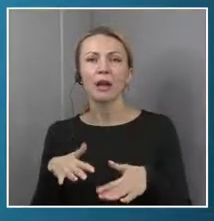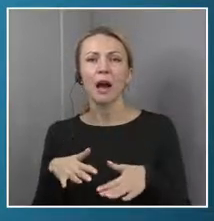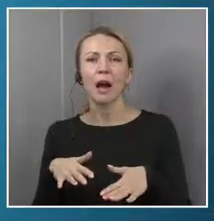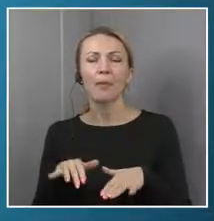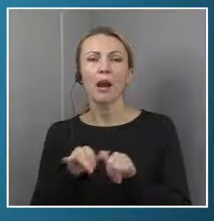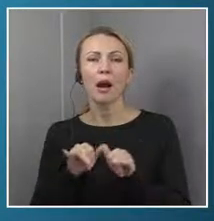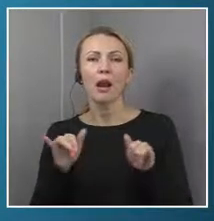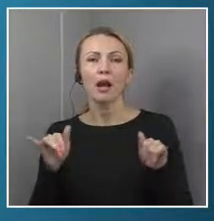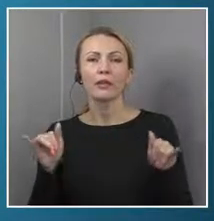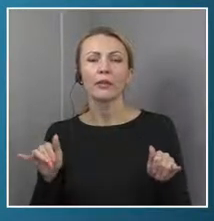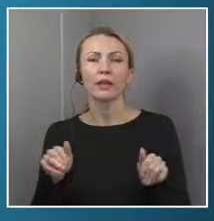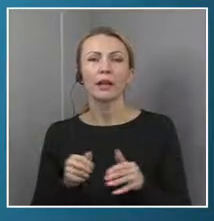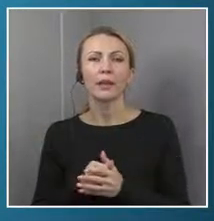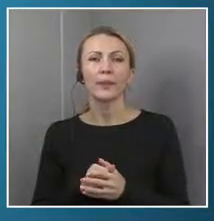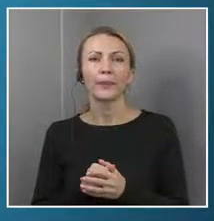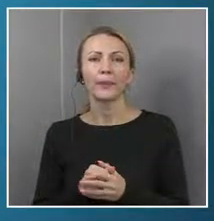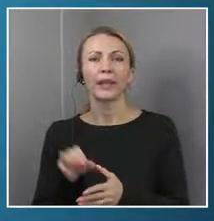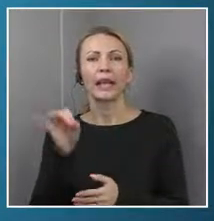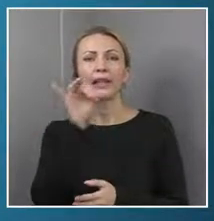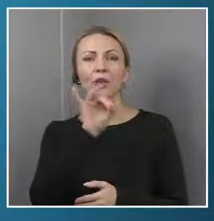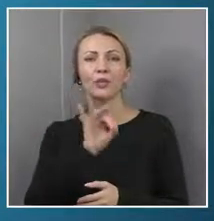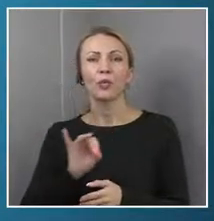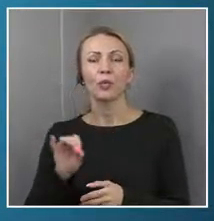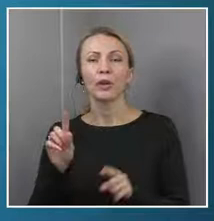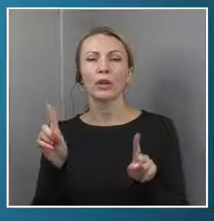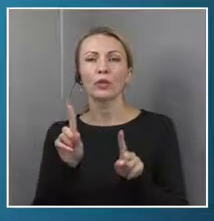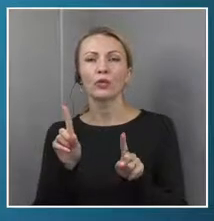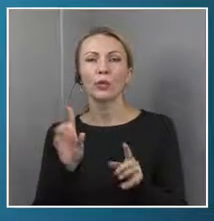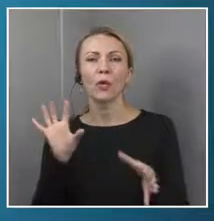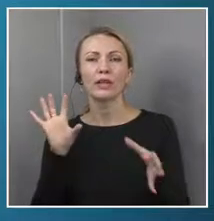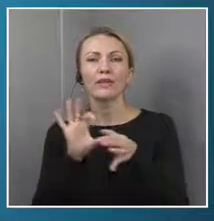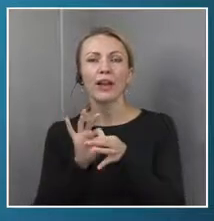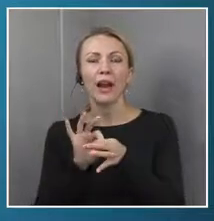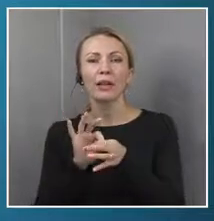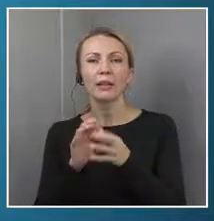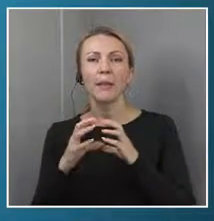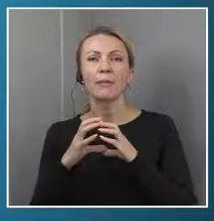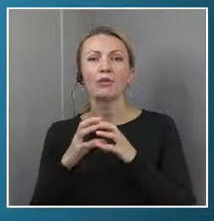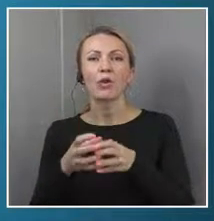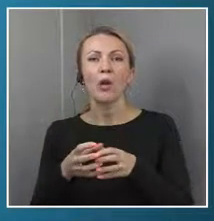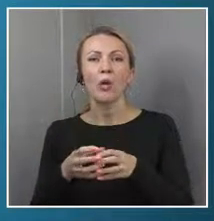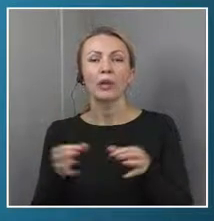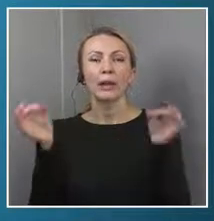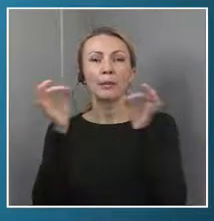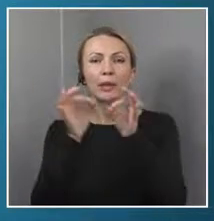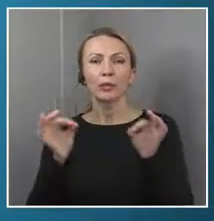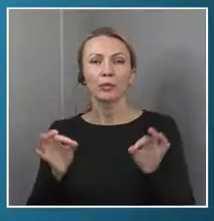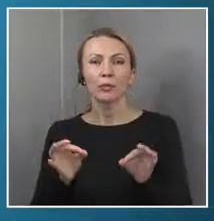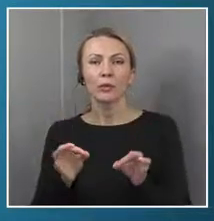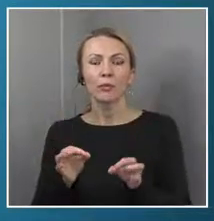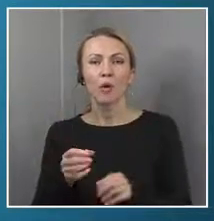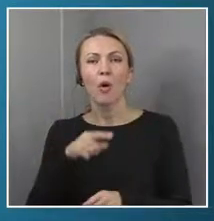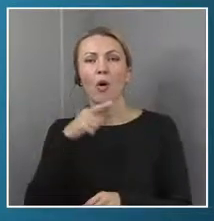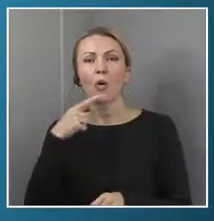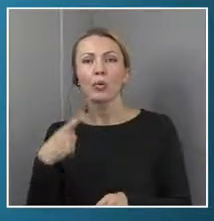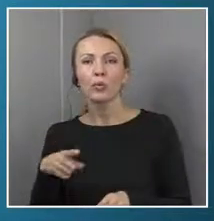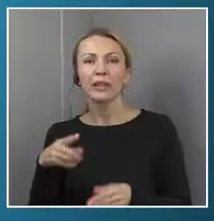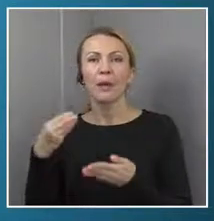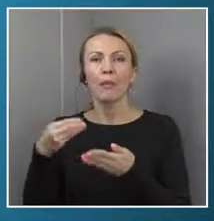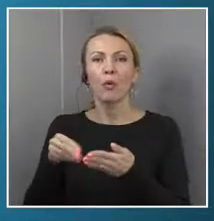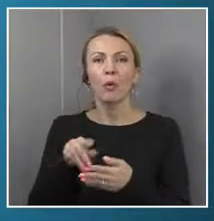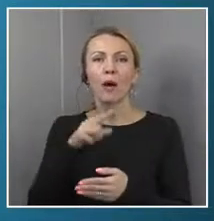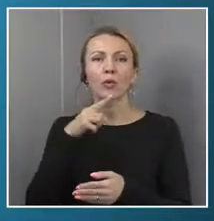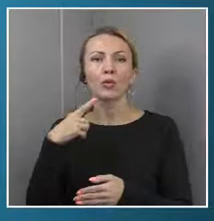rather significant, with well education, a good education, our population is well educated, yet our art